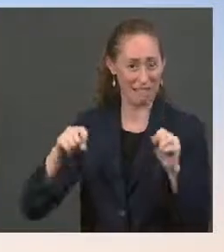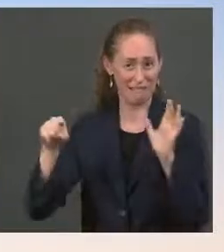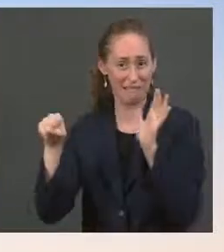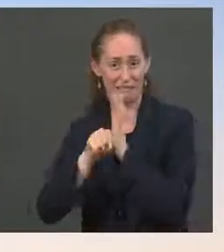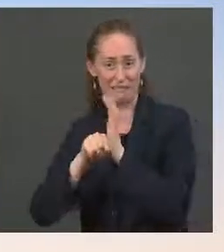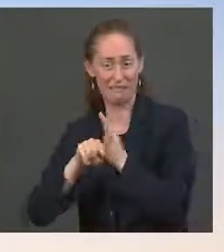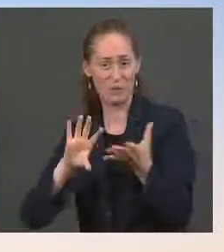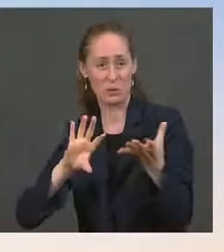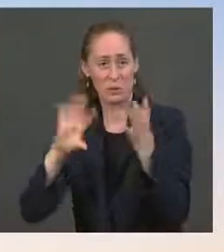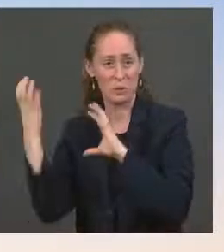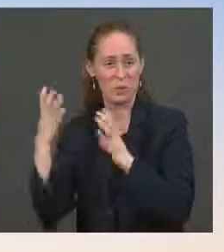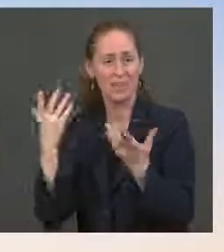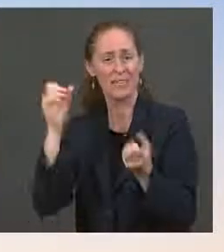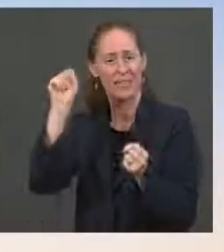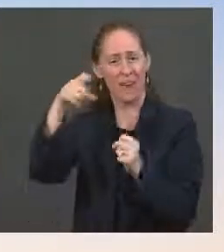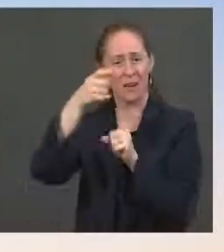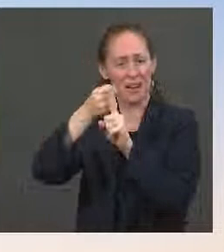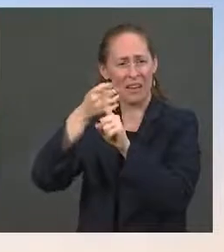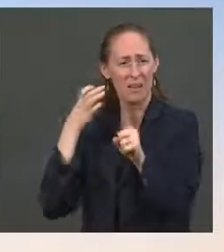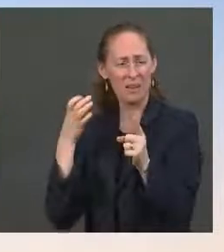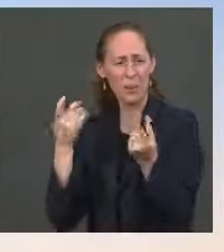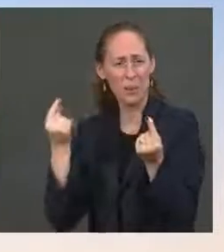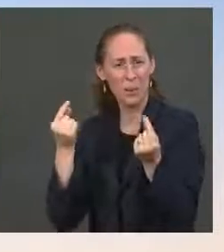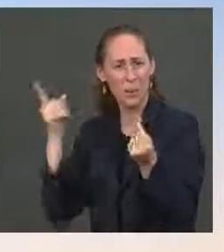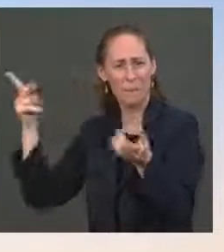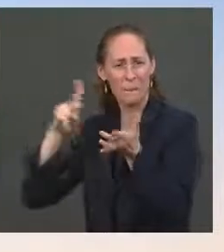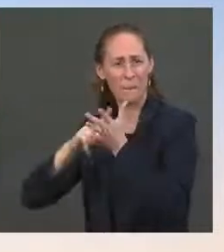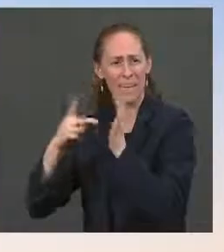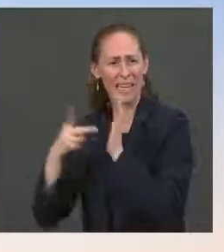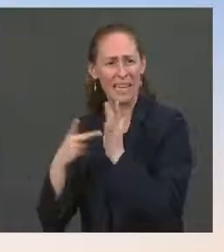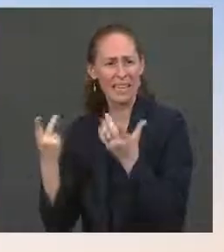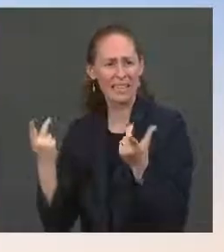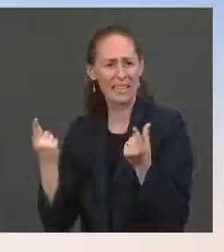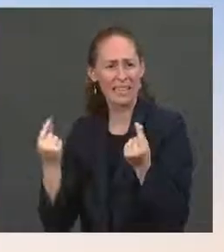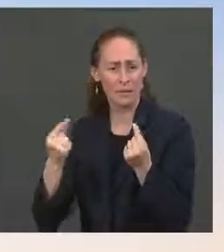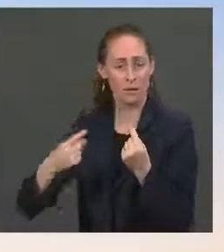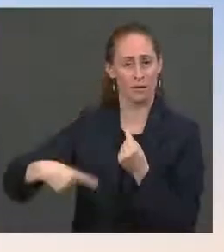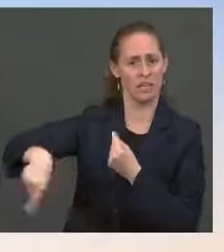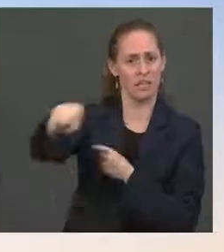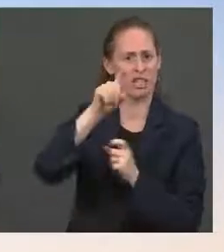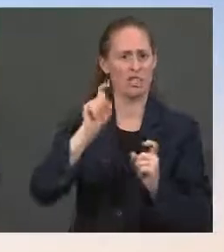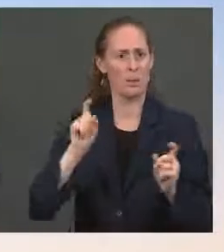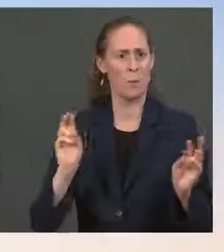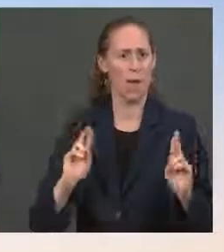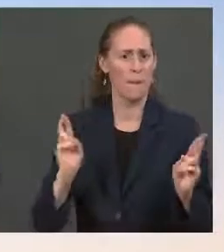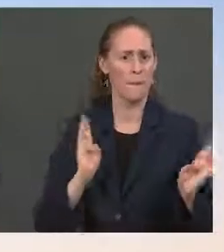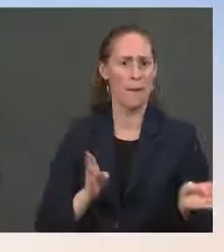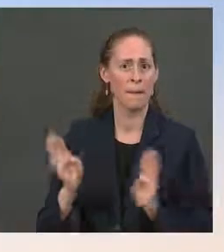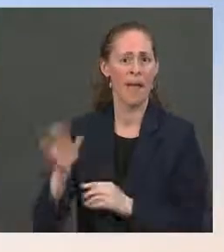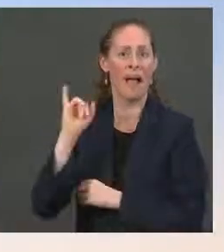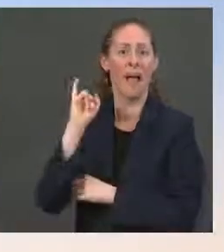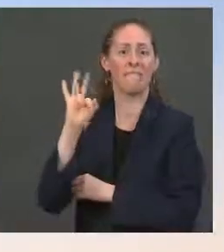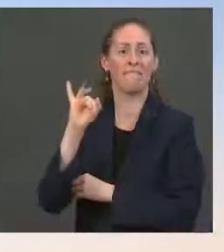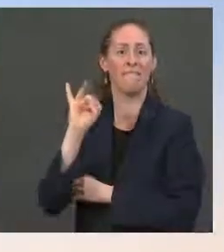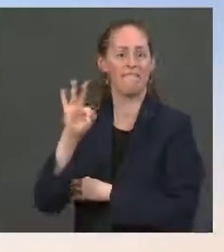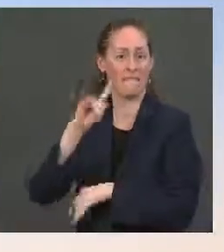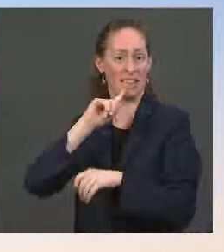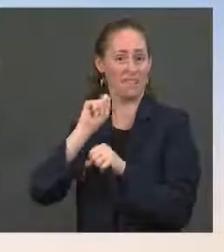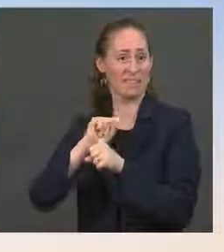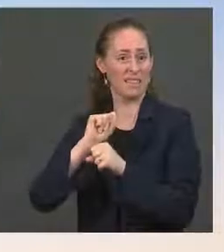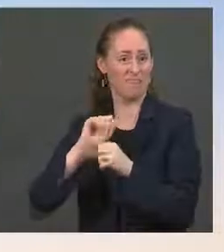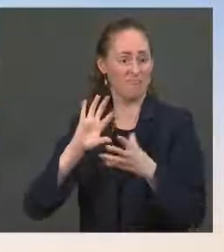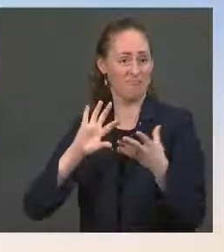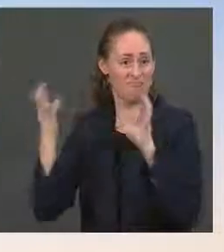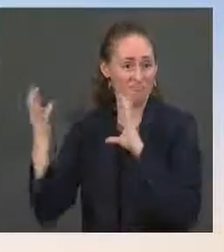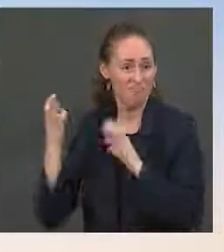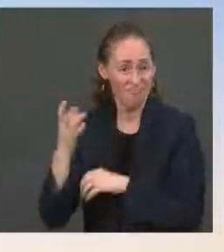saying in terms of what the American people should be preparing for as a worst case scenario? Does he see this as potentially